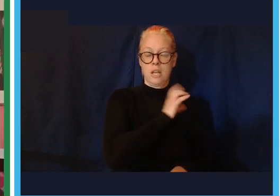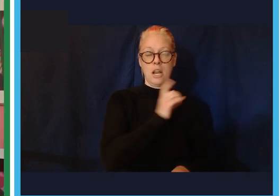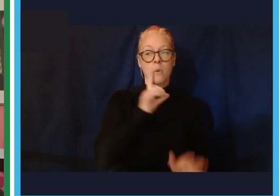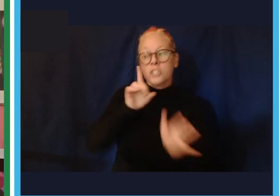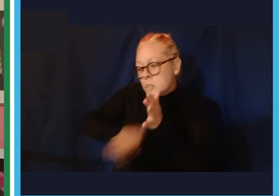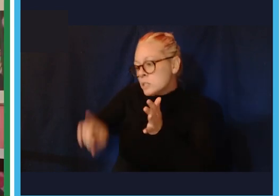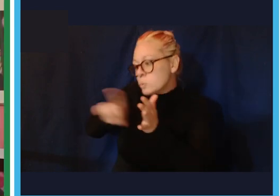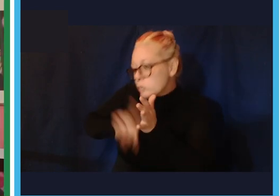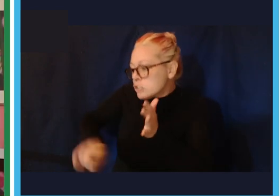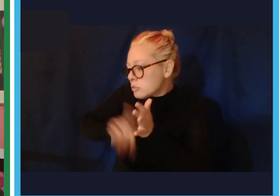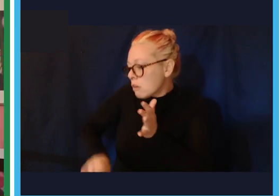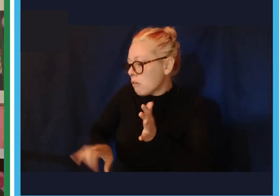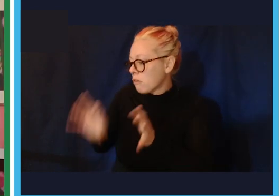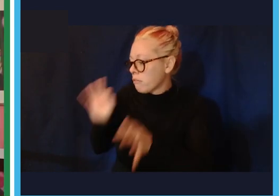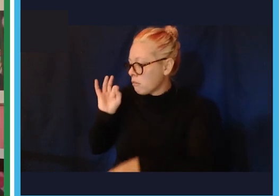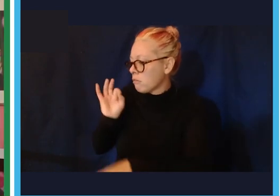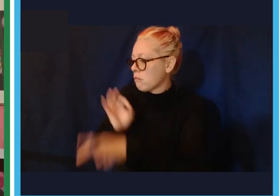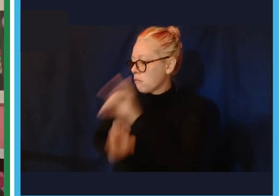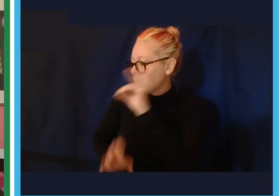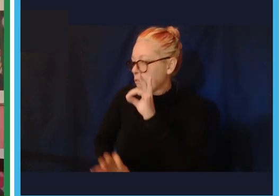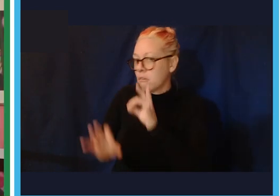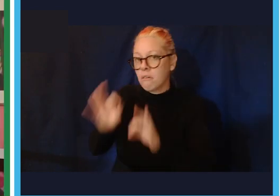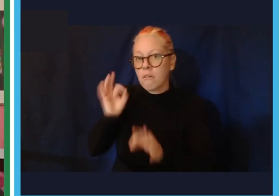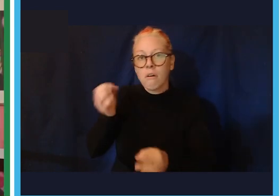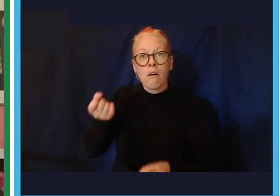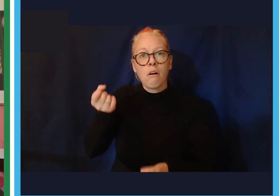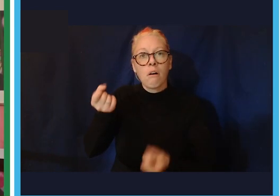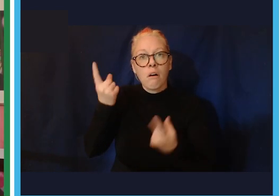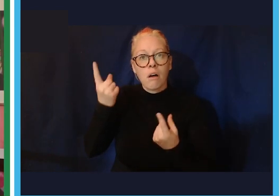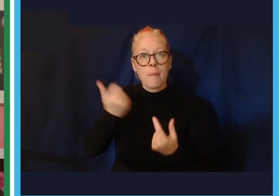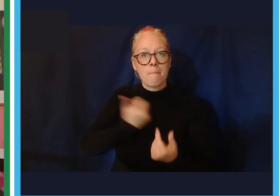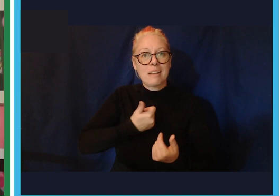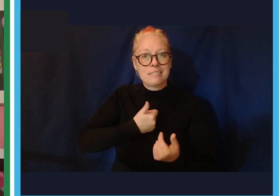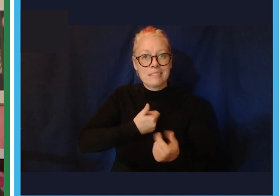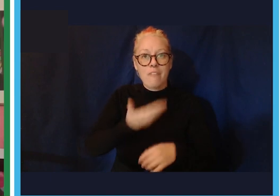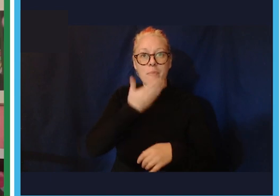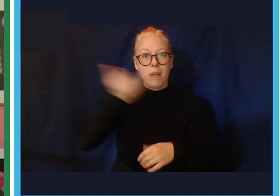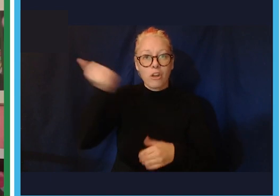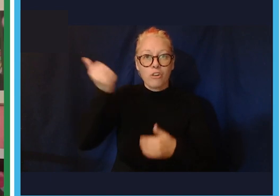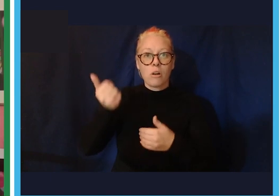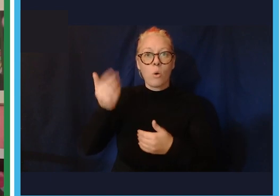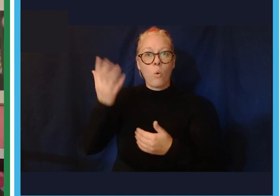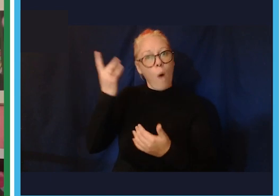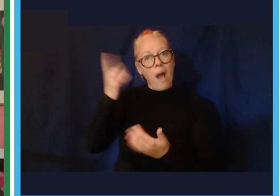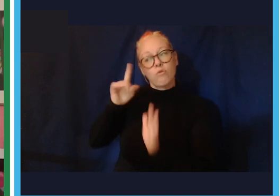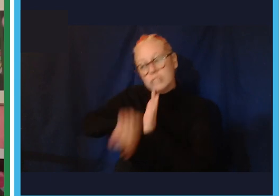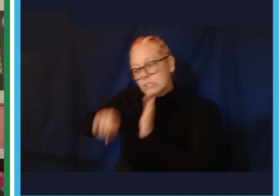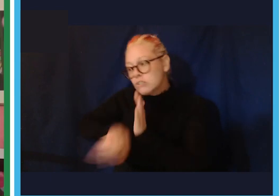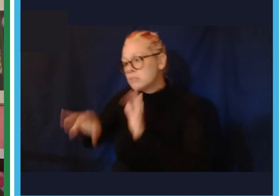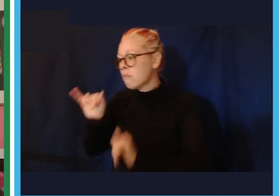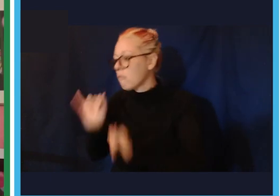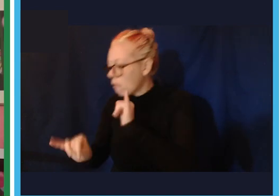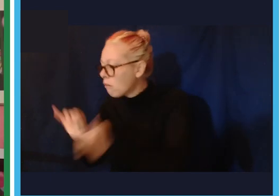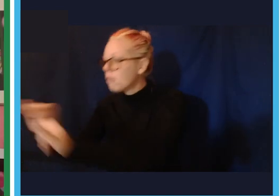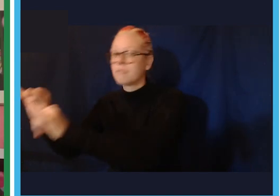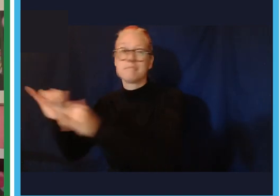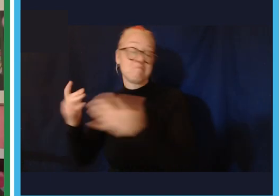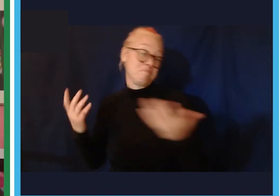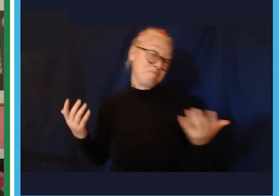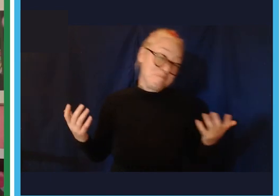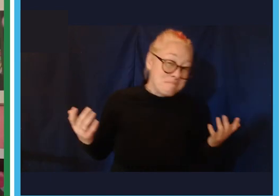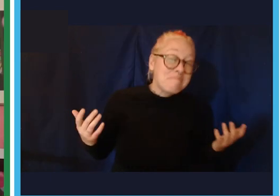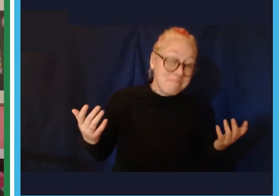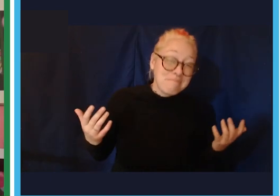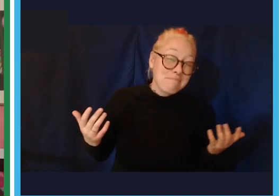it's always been, writing for myself is a way that I've learned to make sense of the world. And I think it's kind of a way